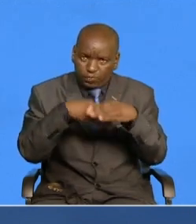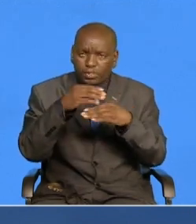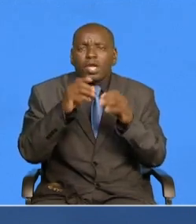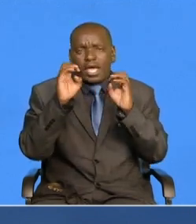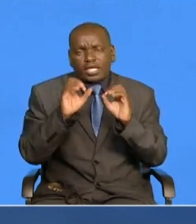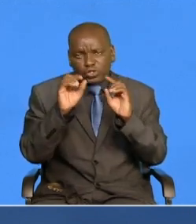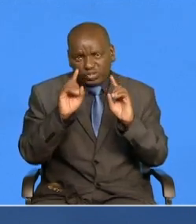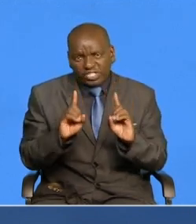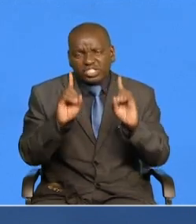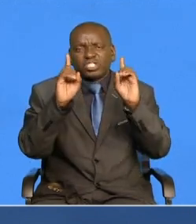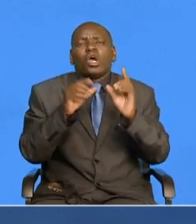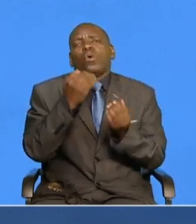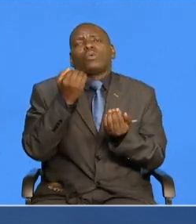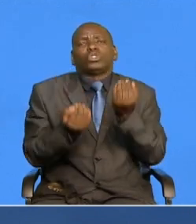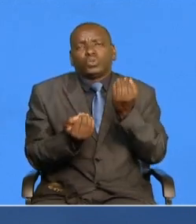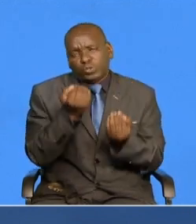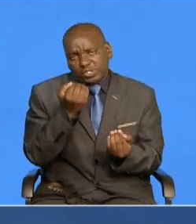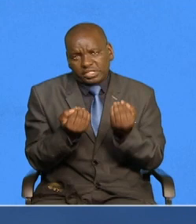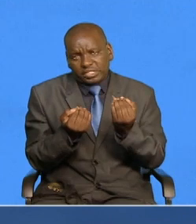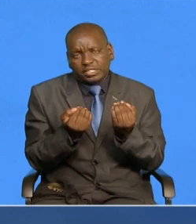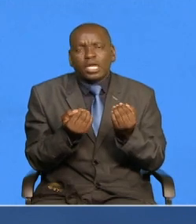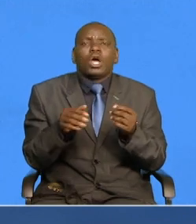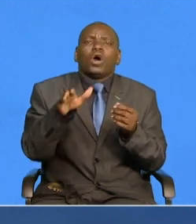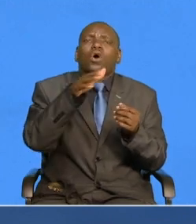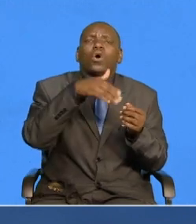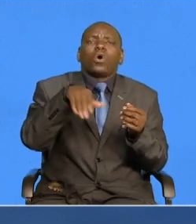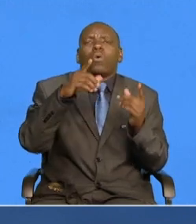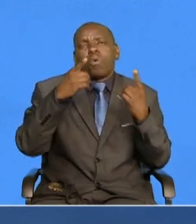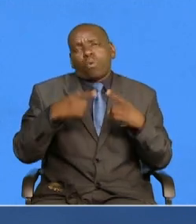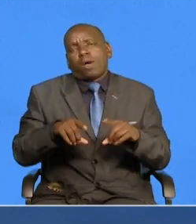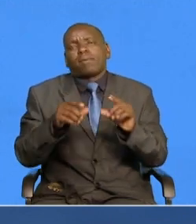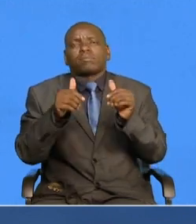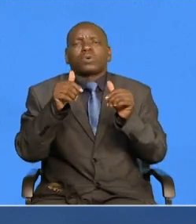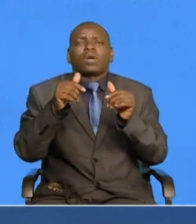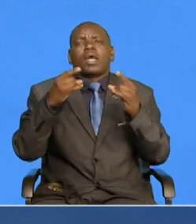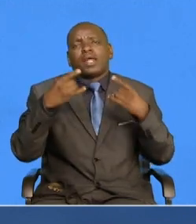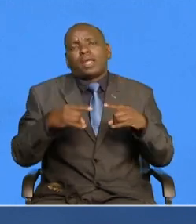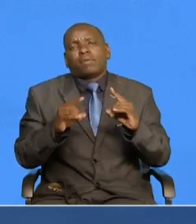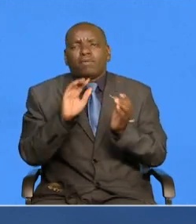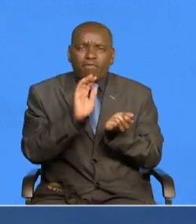of education for children, for their overall well-being,